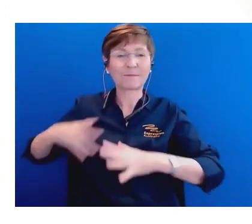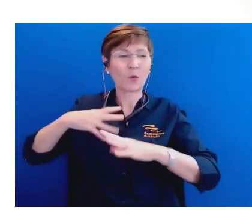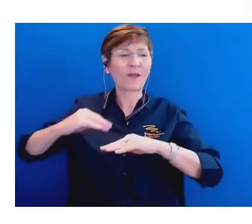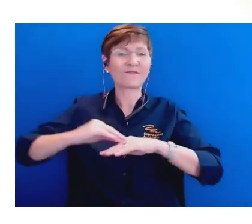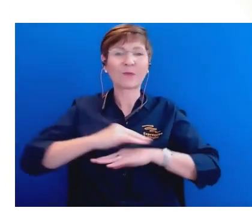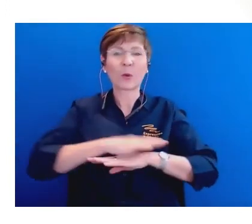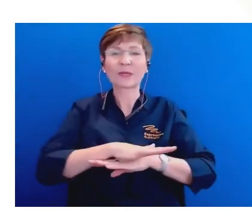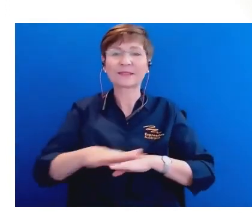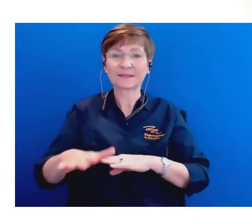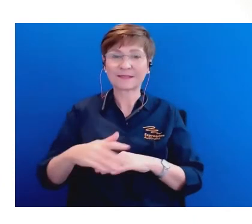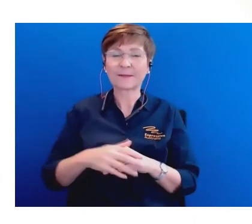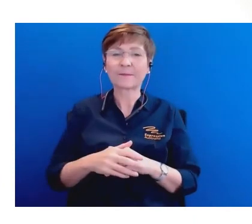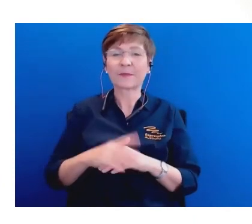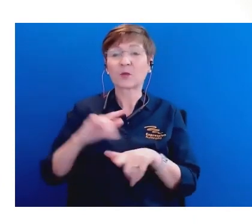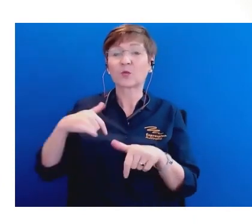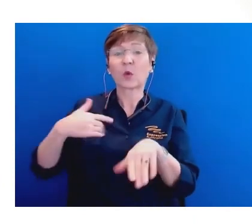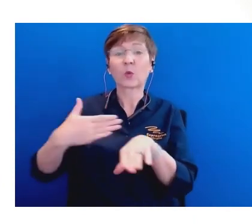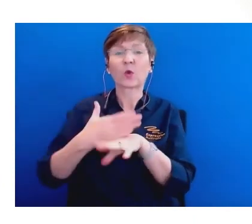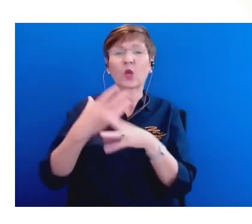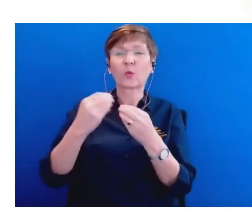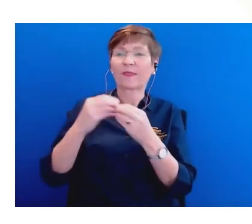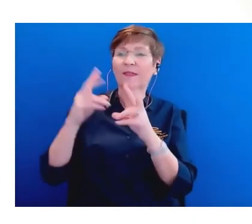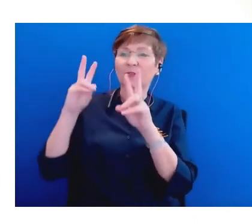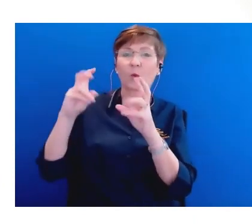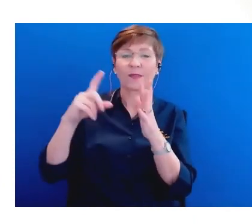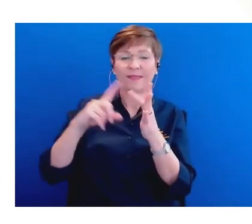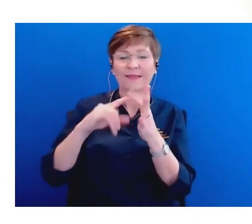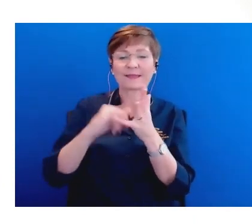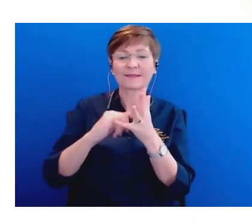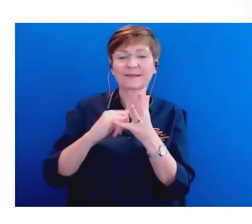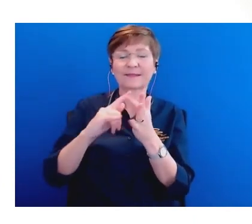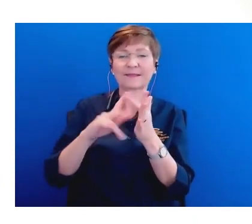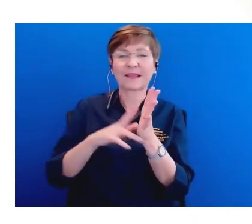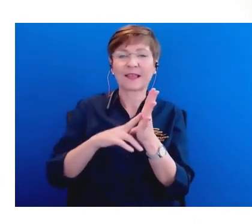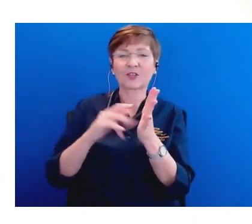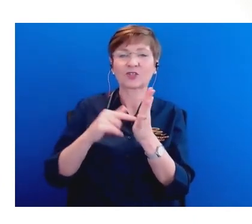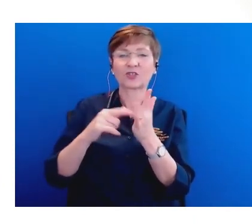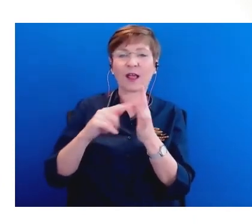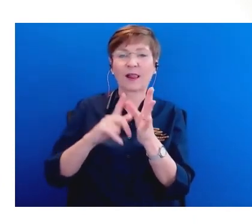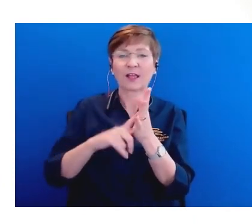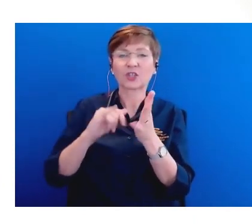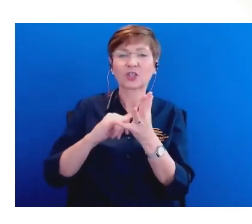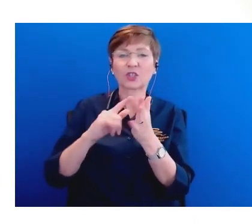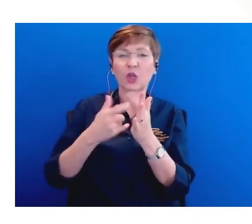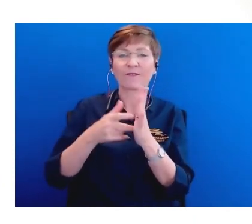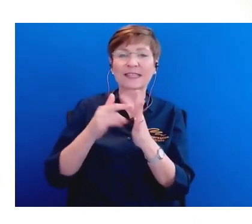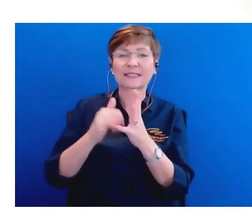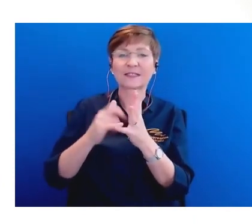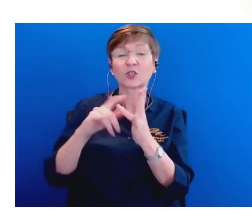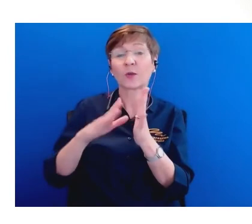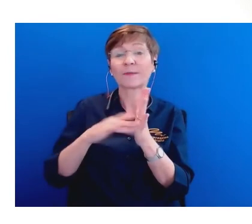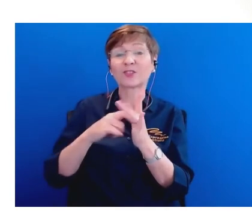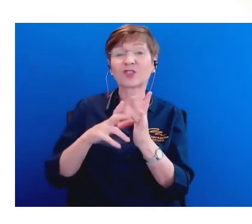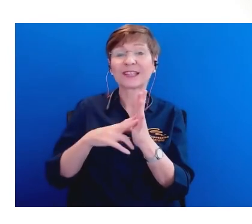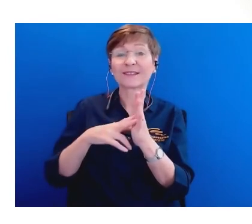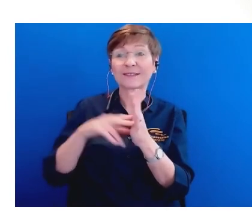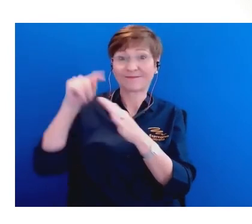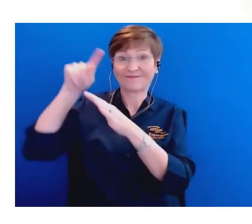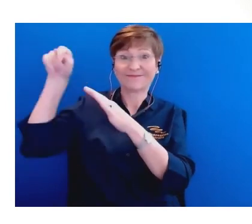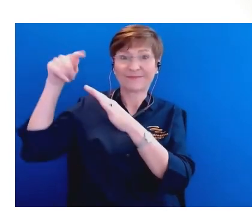Essential Services Commission here in Victoria, which is the body responsible for regulating the essential services